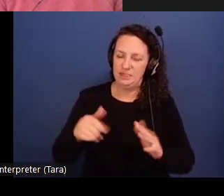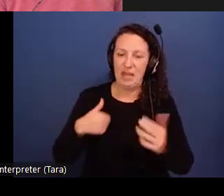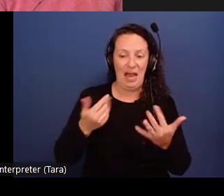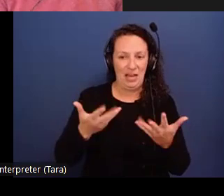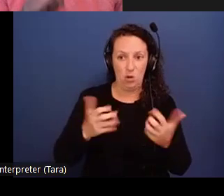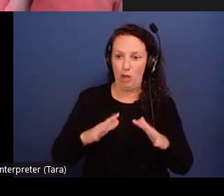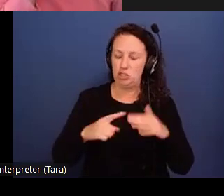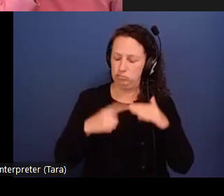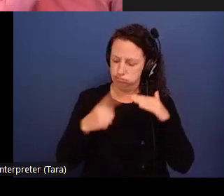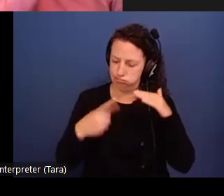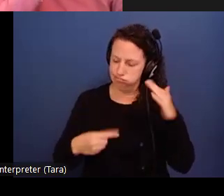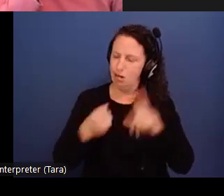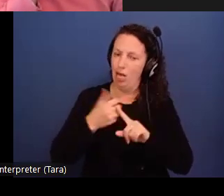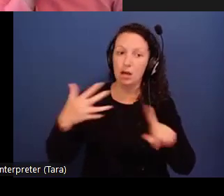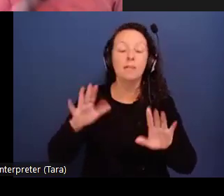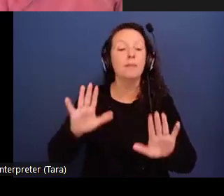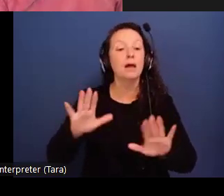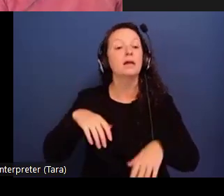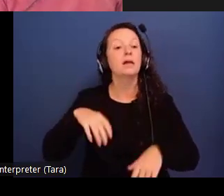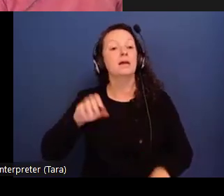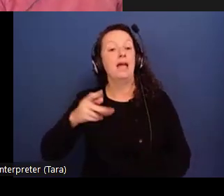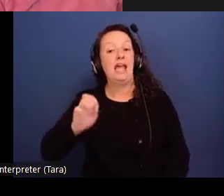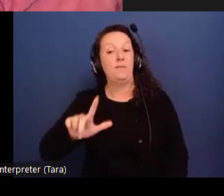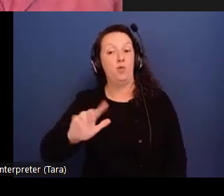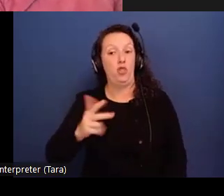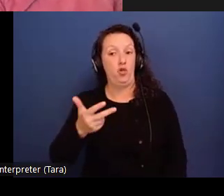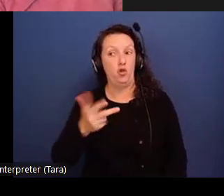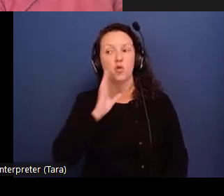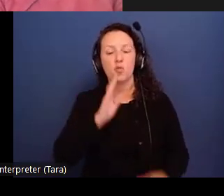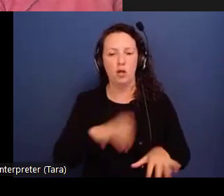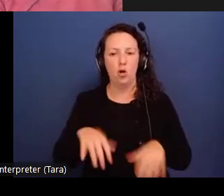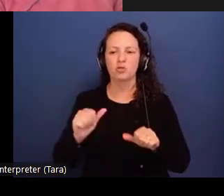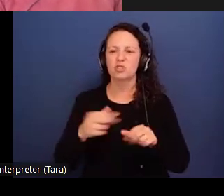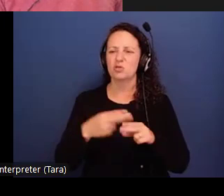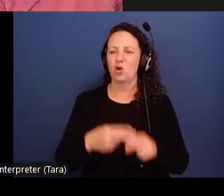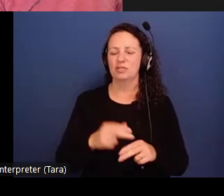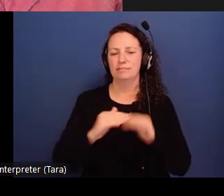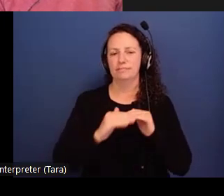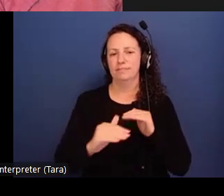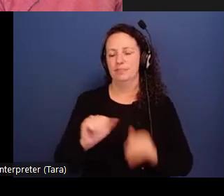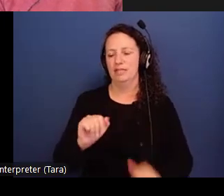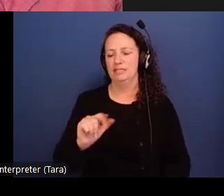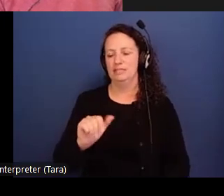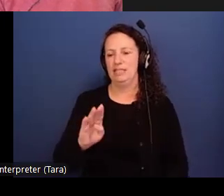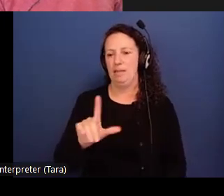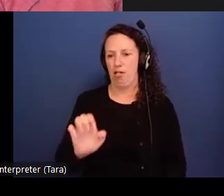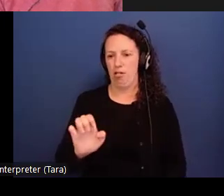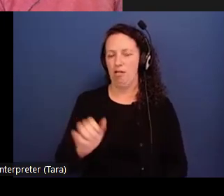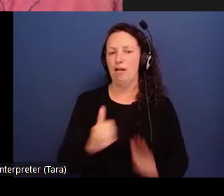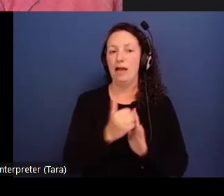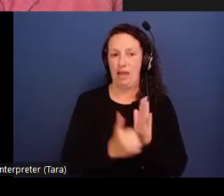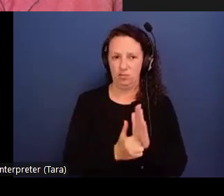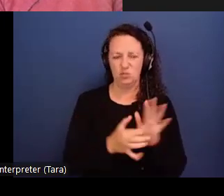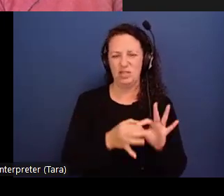However, on April 3rd, we are hosting a stable accounts, which is part of the able accounts where you can save your